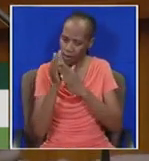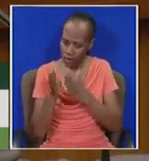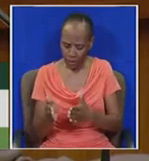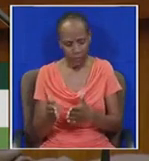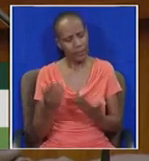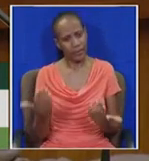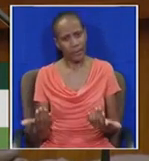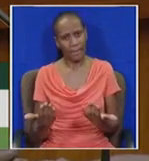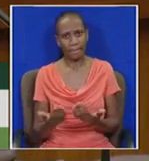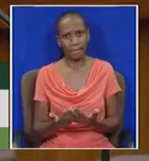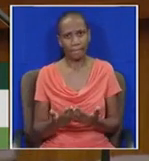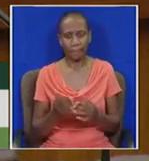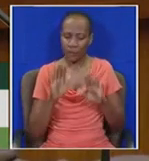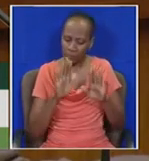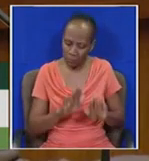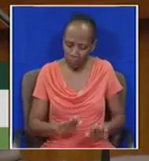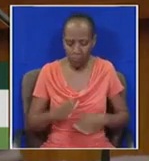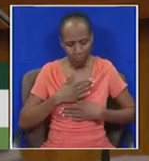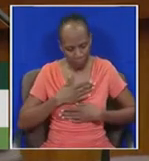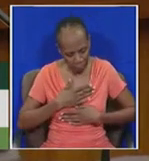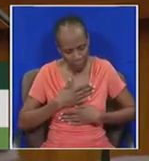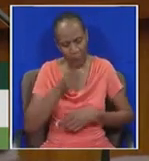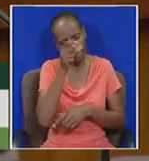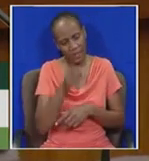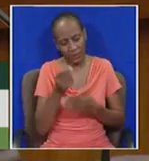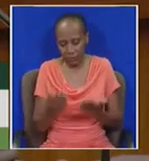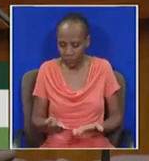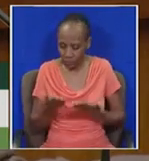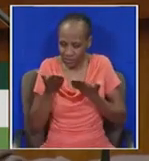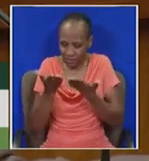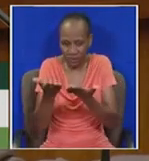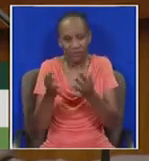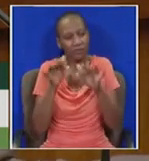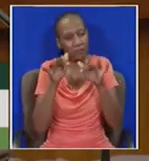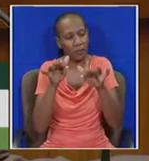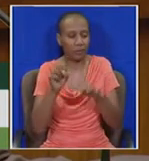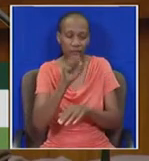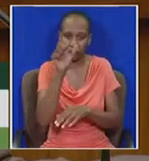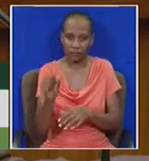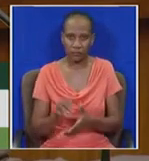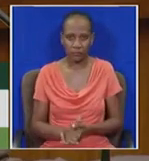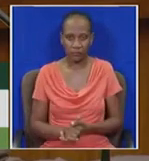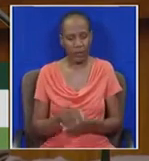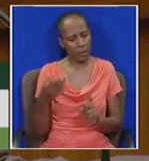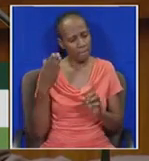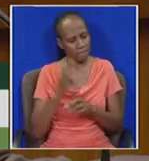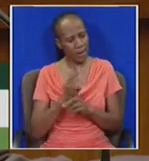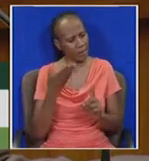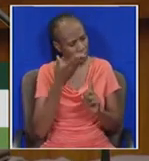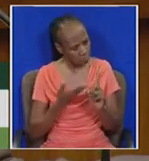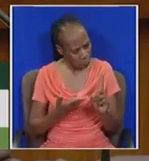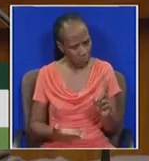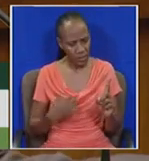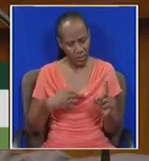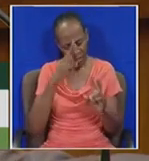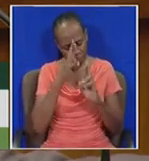people, a humble, hard-working servant of our people. In her honor,